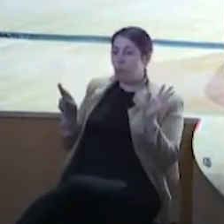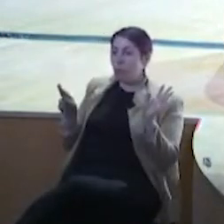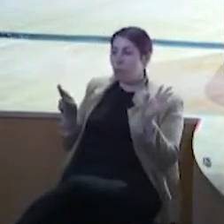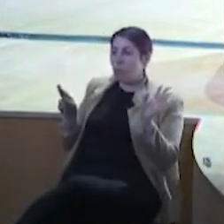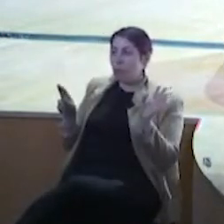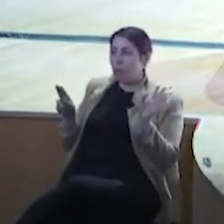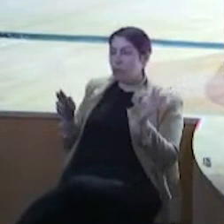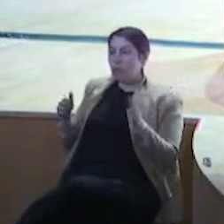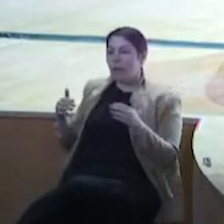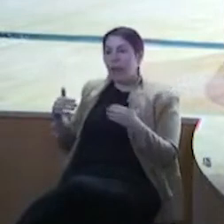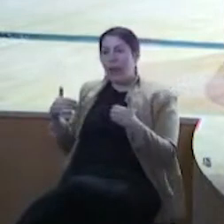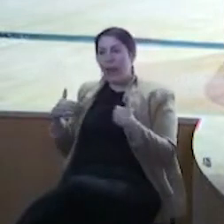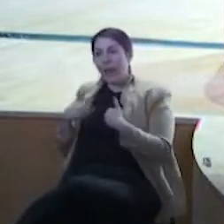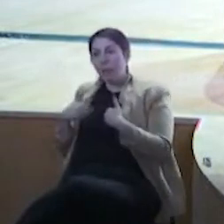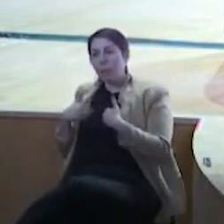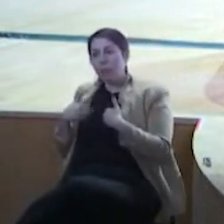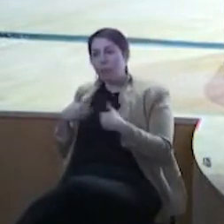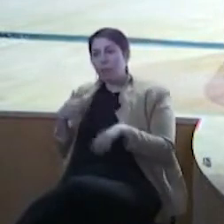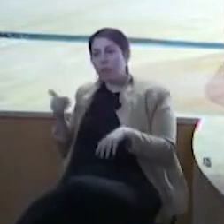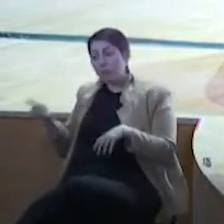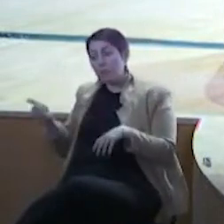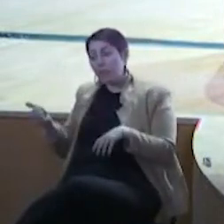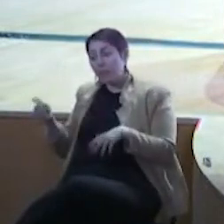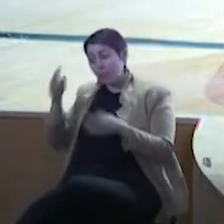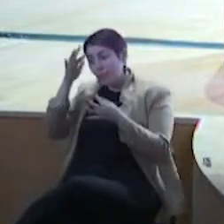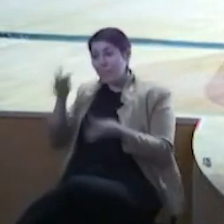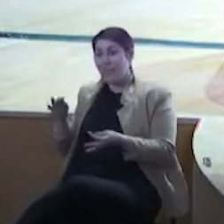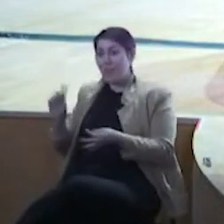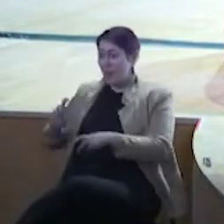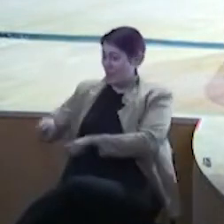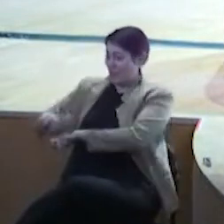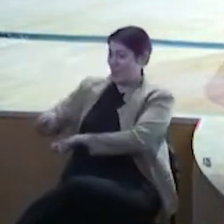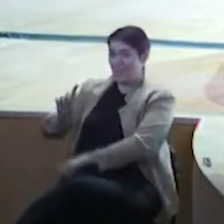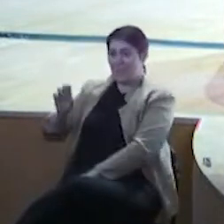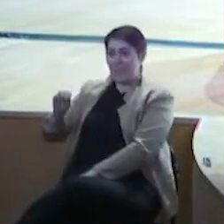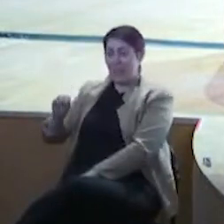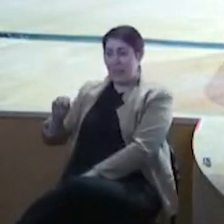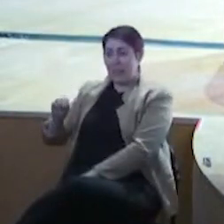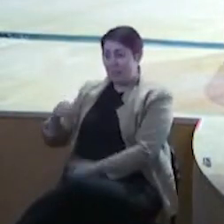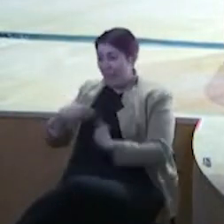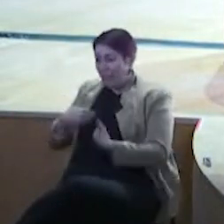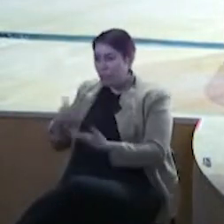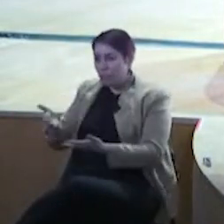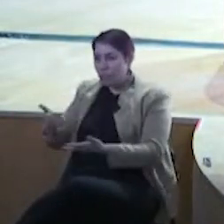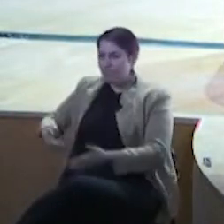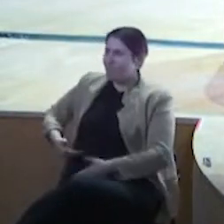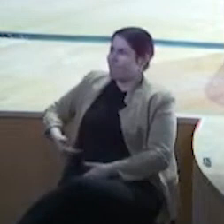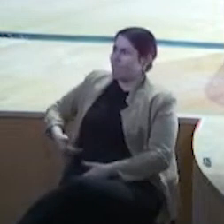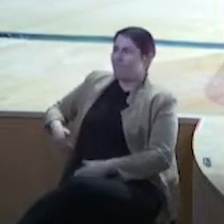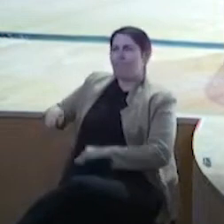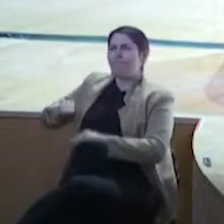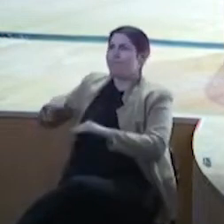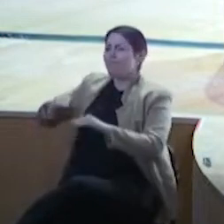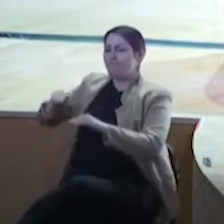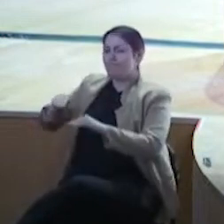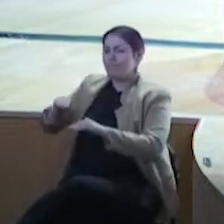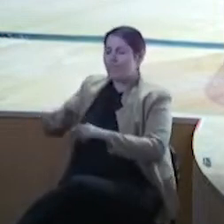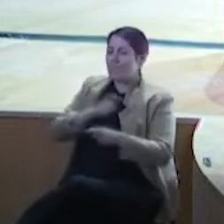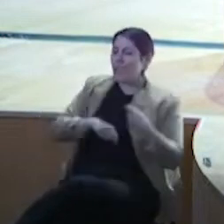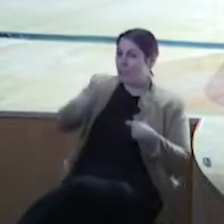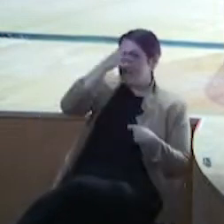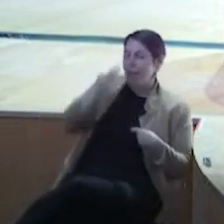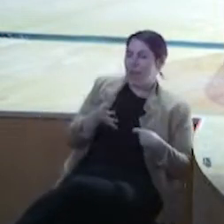beavers to help determine where dams need to be as opposed to man.